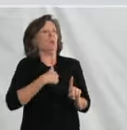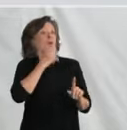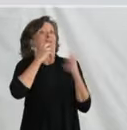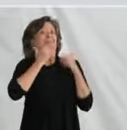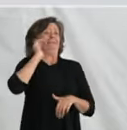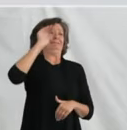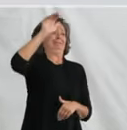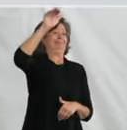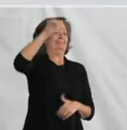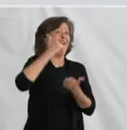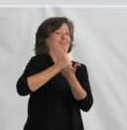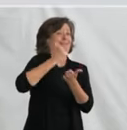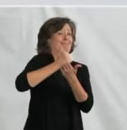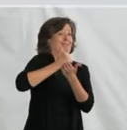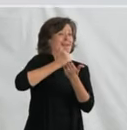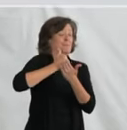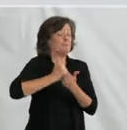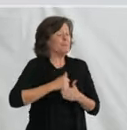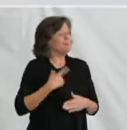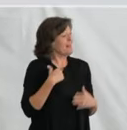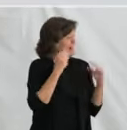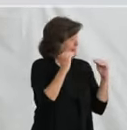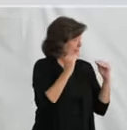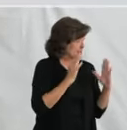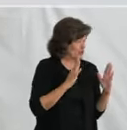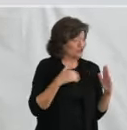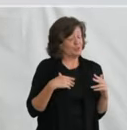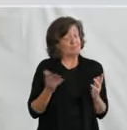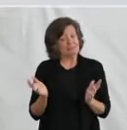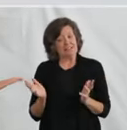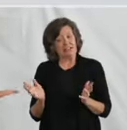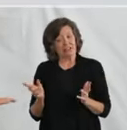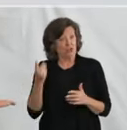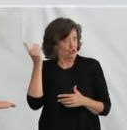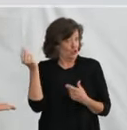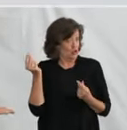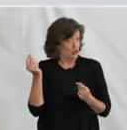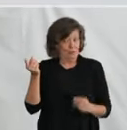Mrs. Baird, who had turned around to talk to another teacher, went like this.